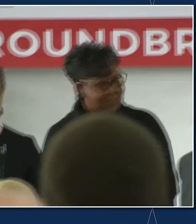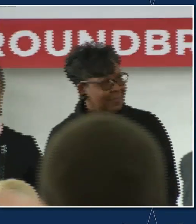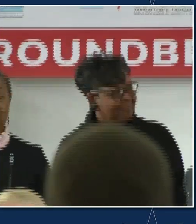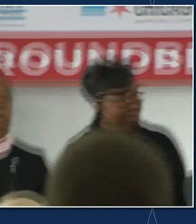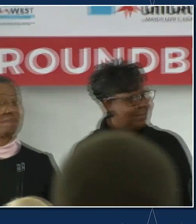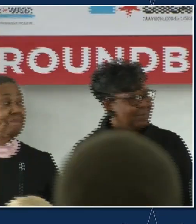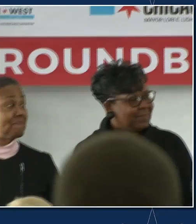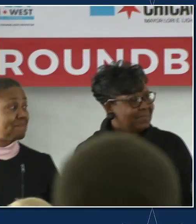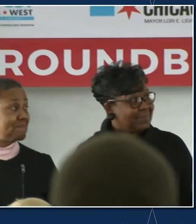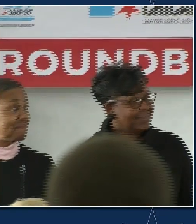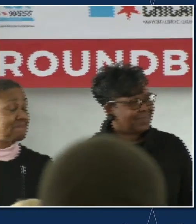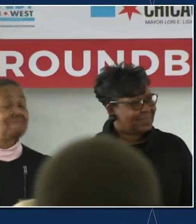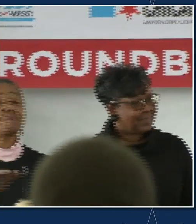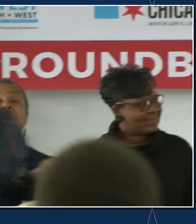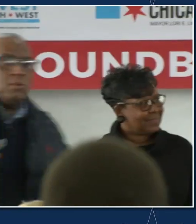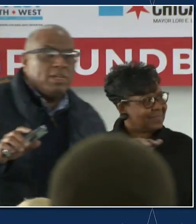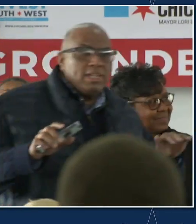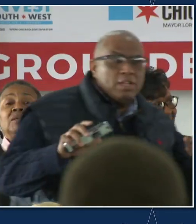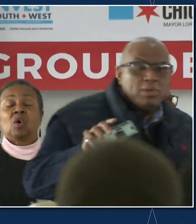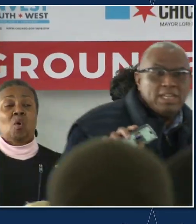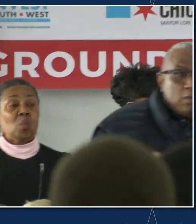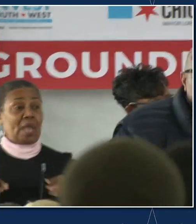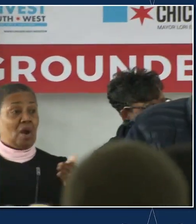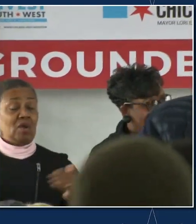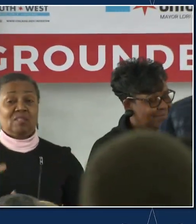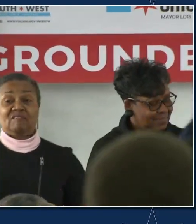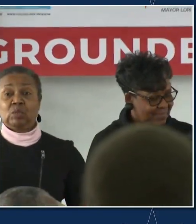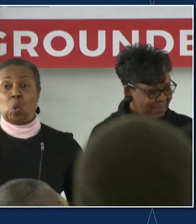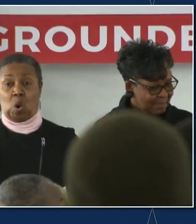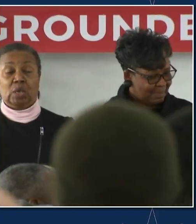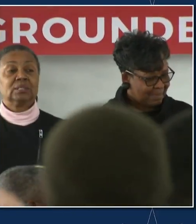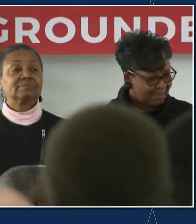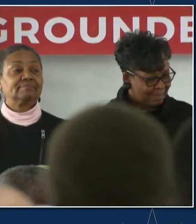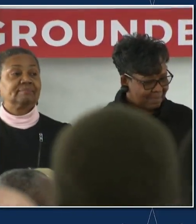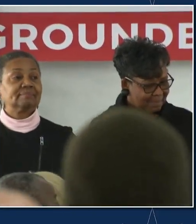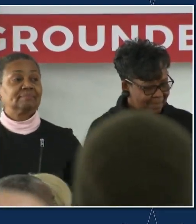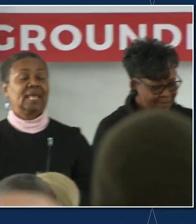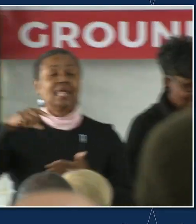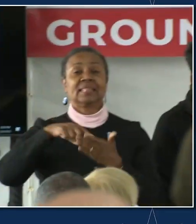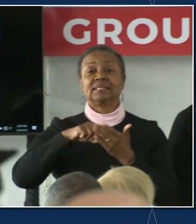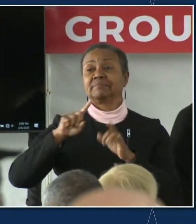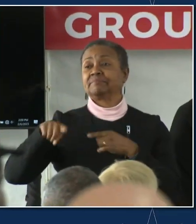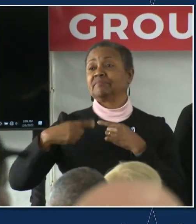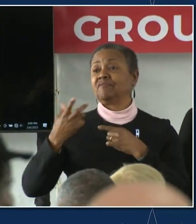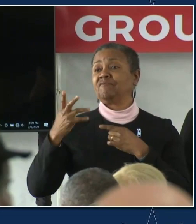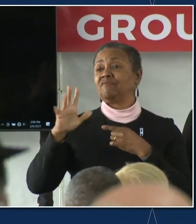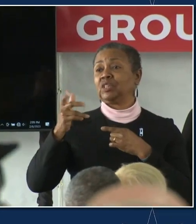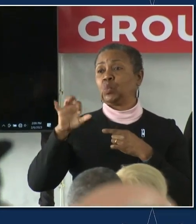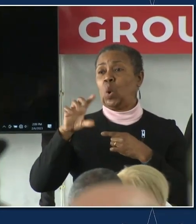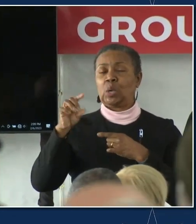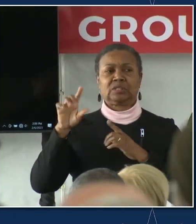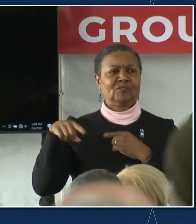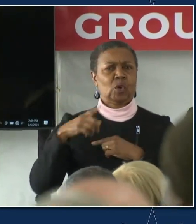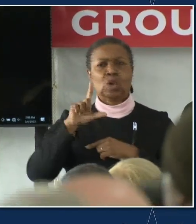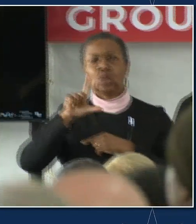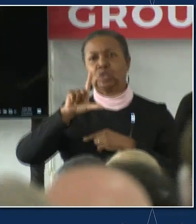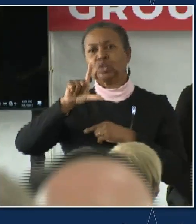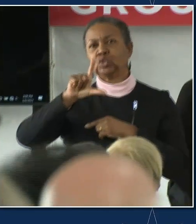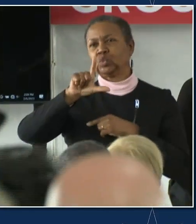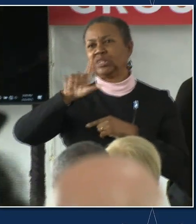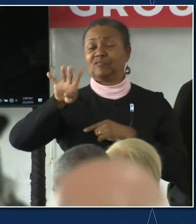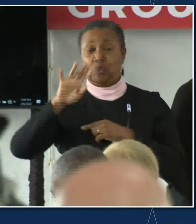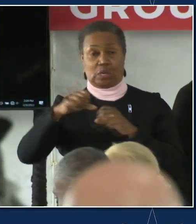So this, we are here in the 5th Ward. This has been in the 5th Ward for